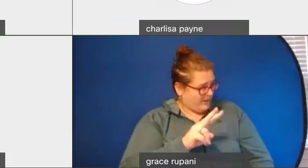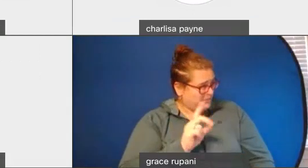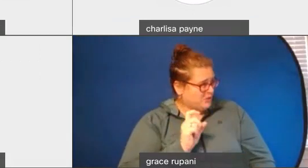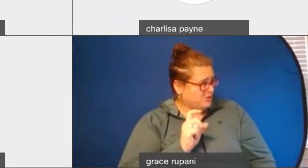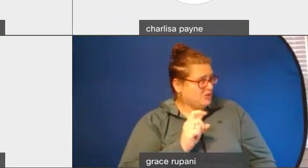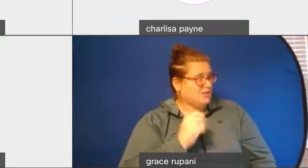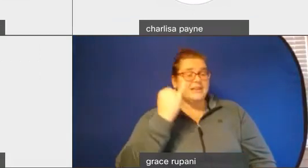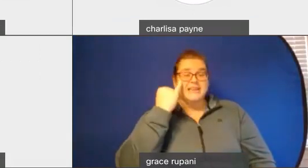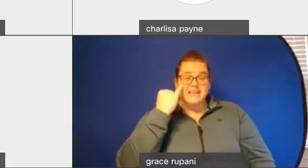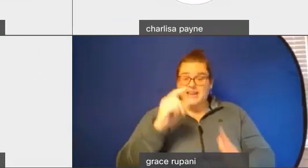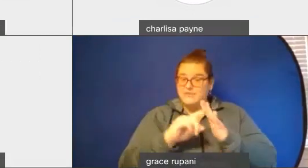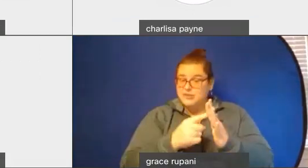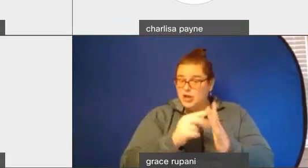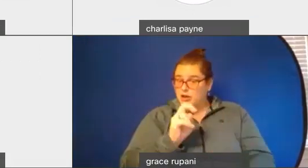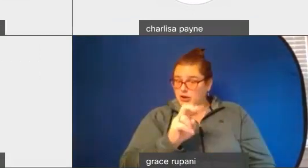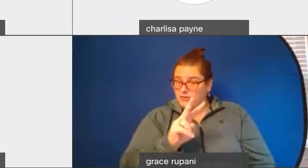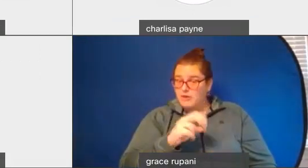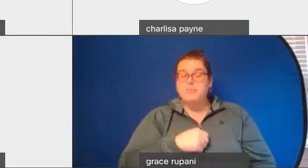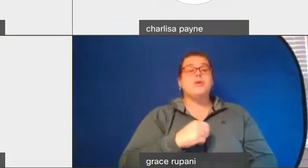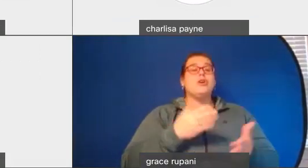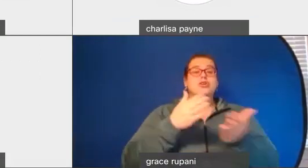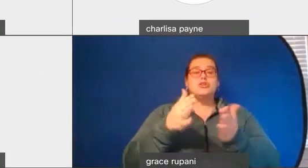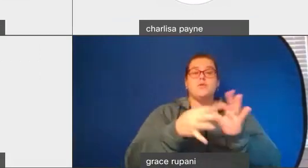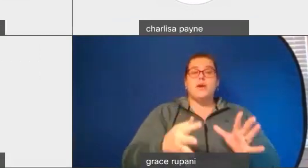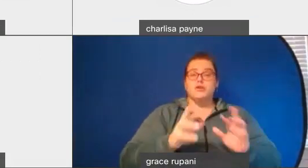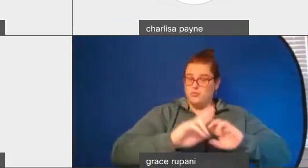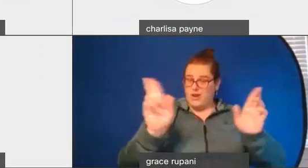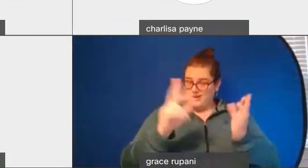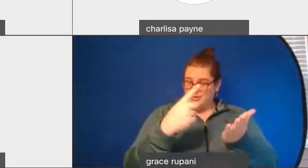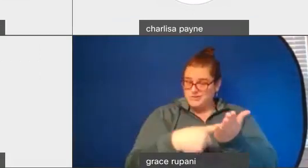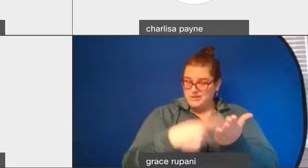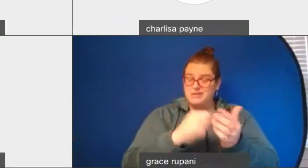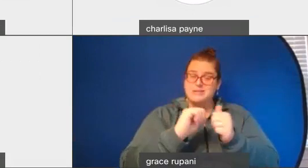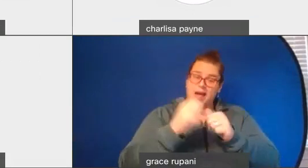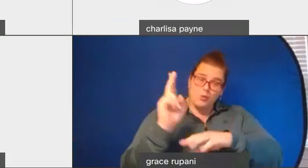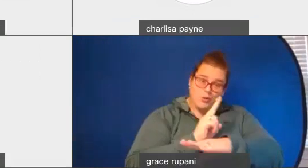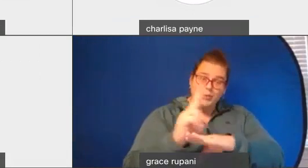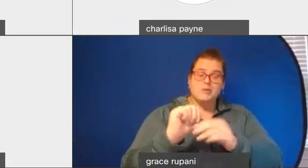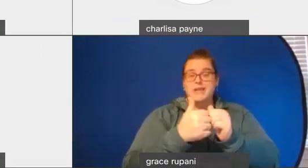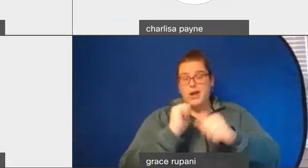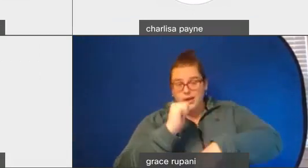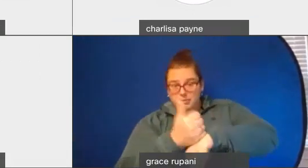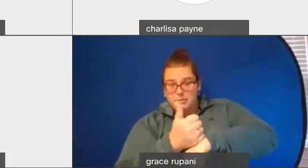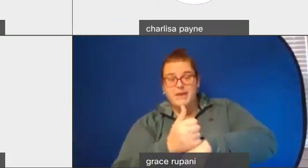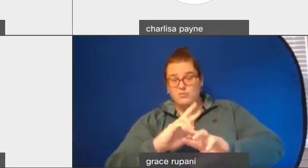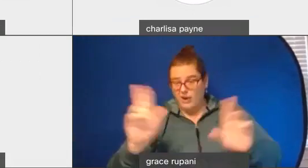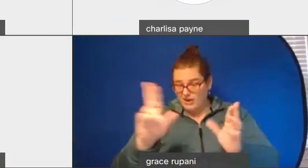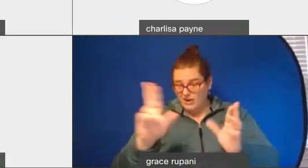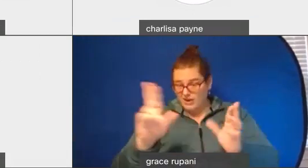the service coordinators ready to discuss usage and implementation so that people can start using it in